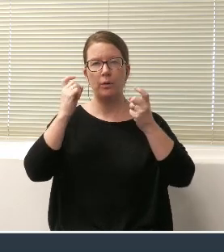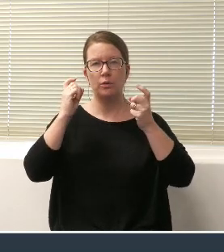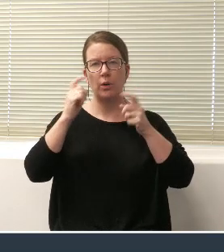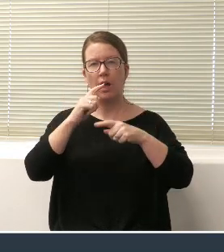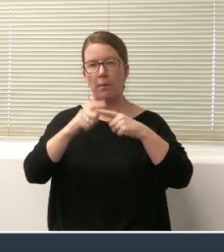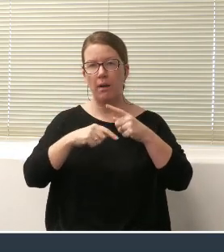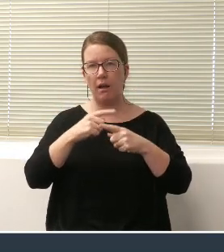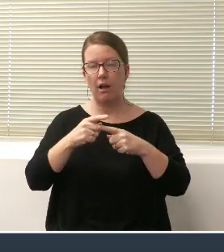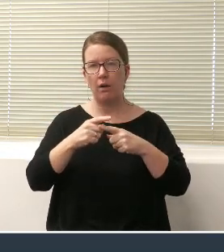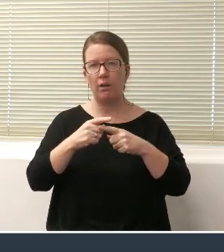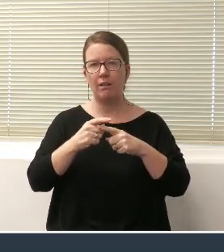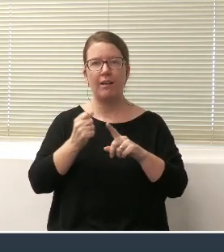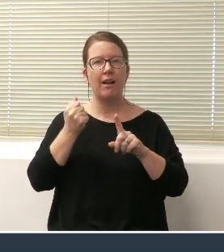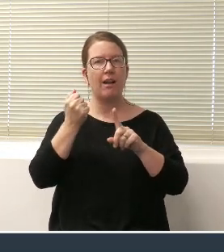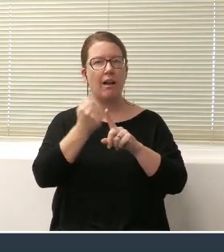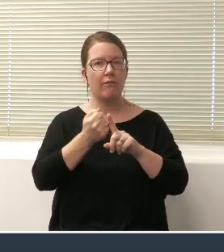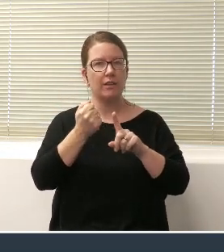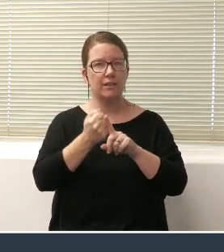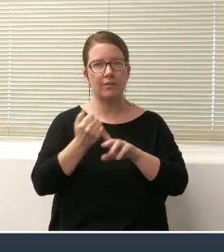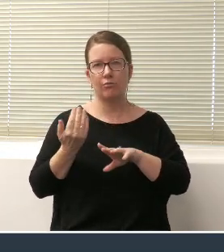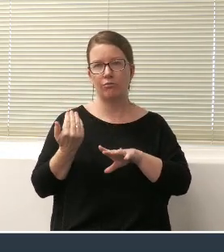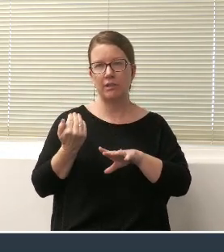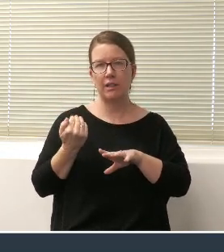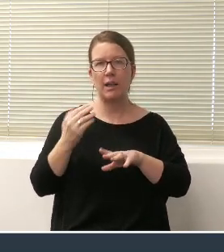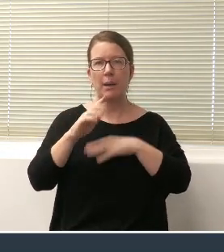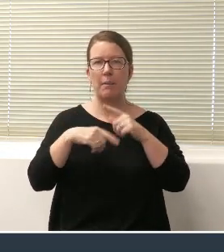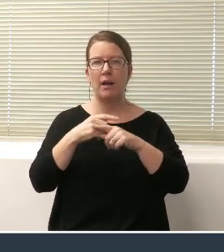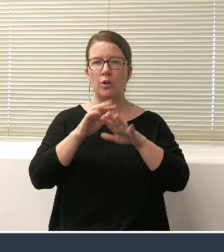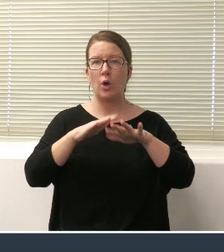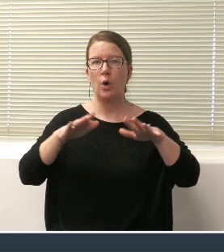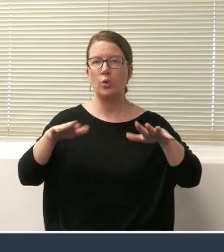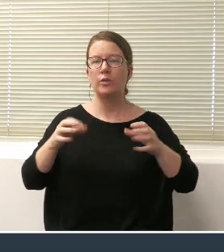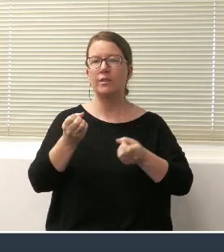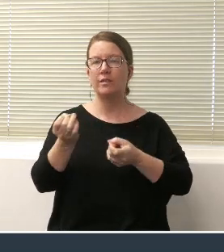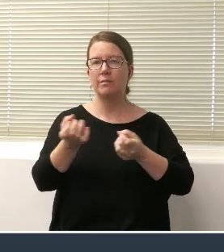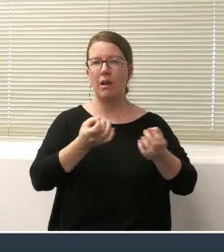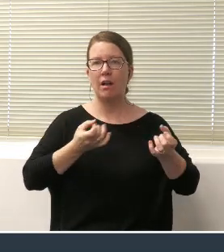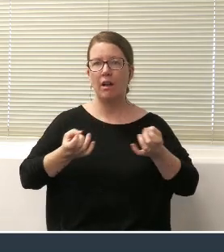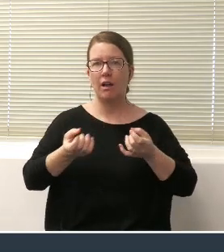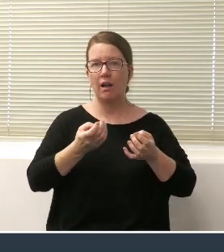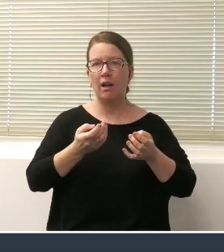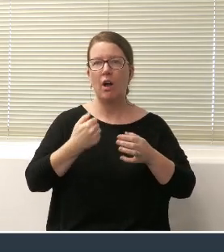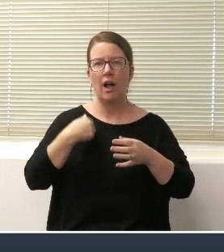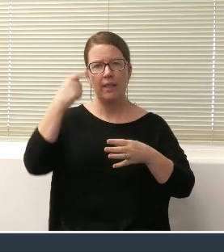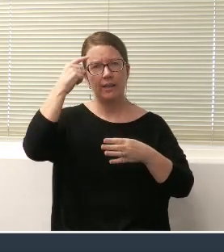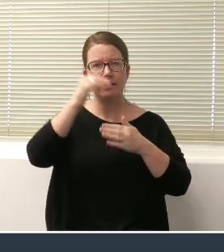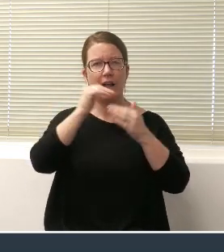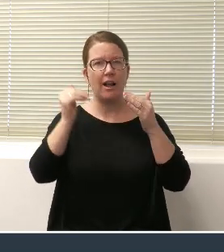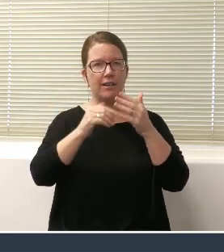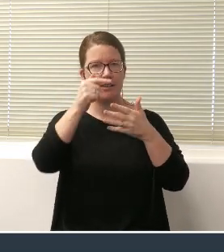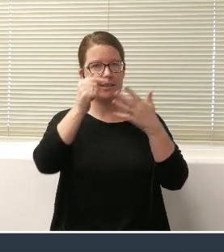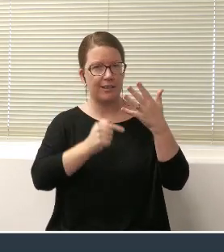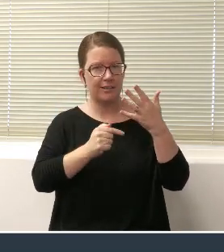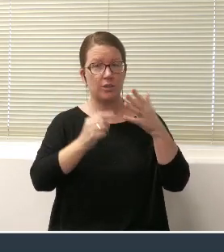about the advocacy that we heard about Ocean Spa, which comes under here, doesn't it? The